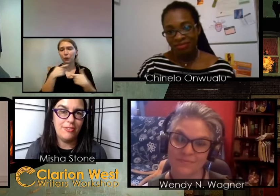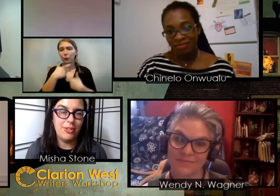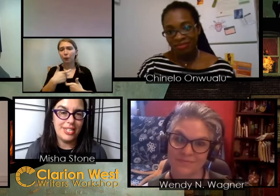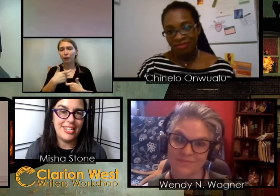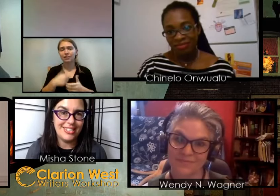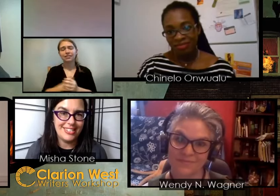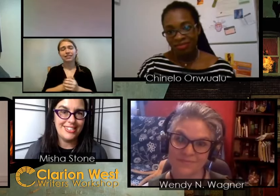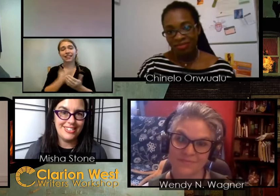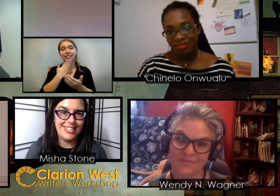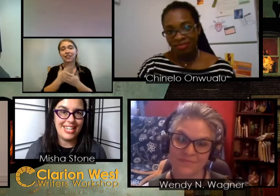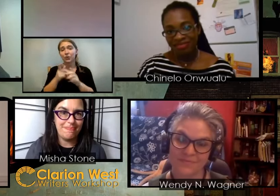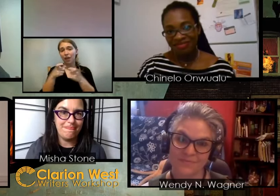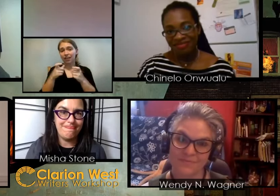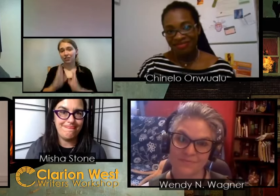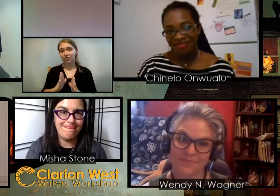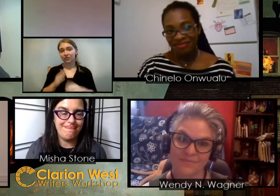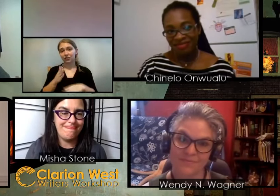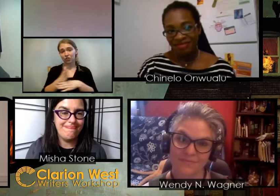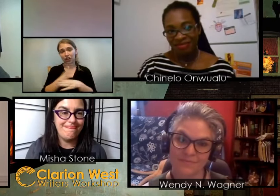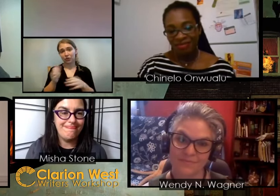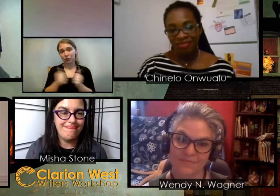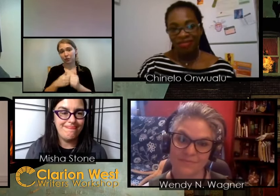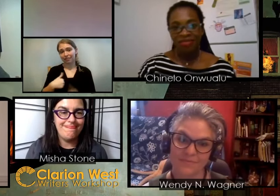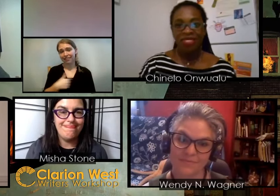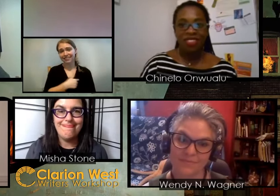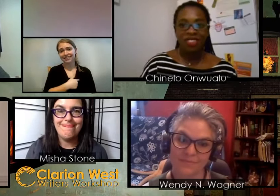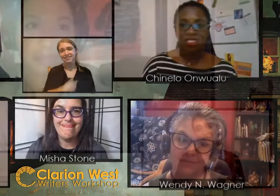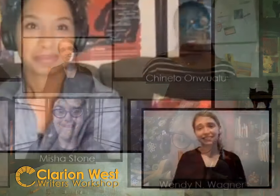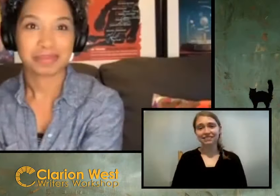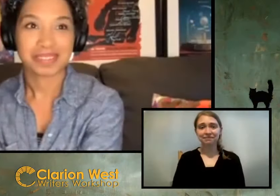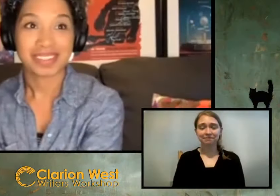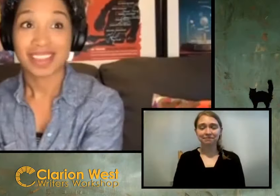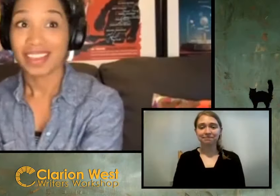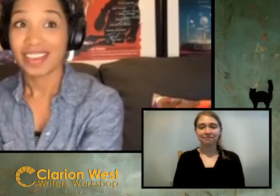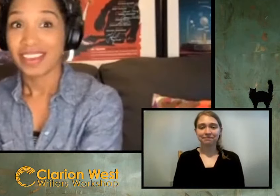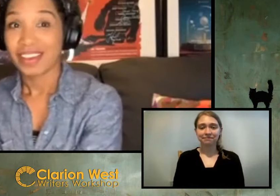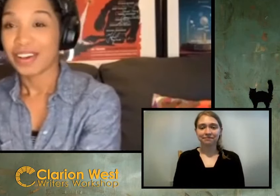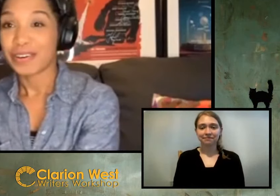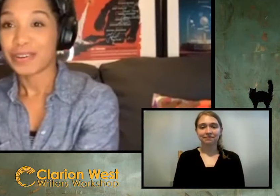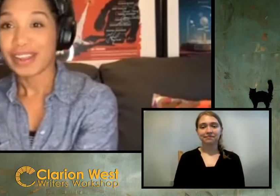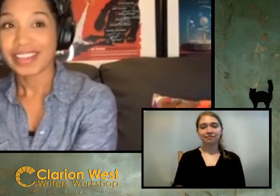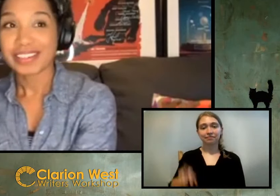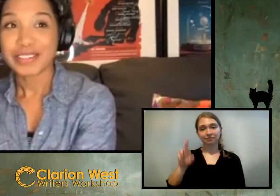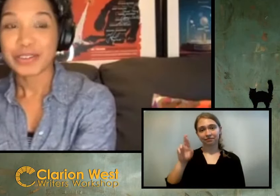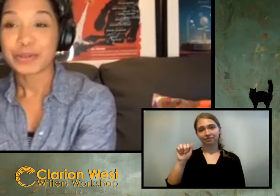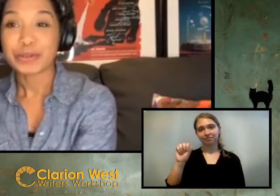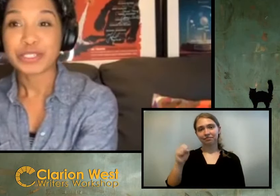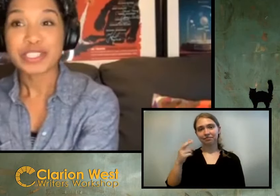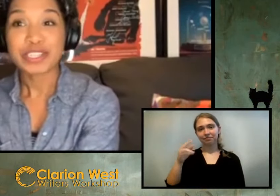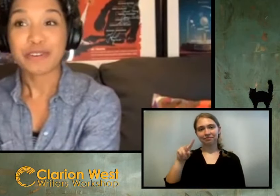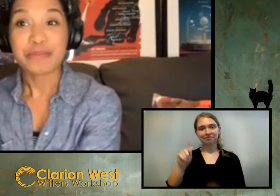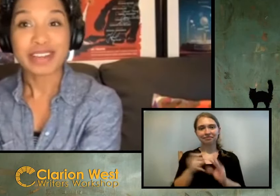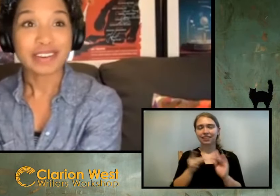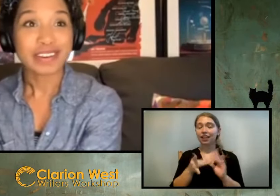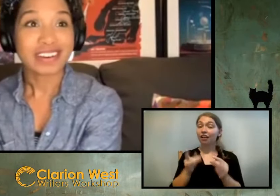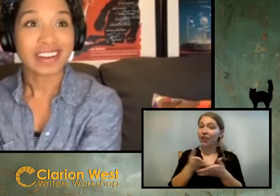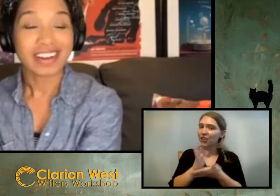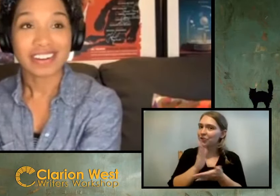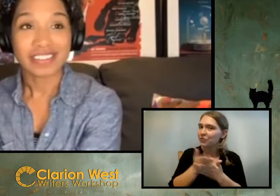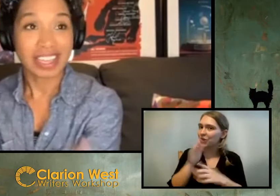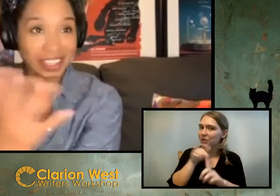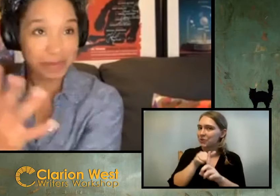all of your insights tonight. All right. So just a